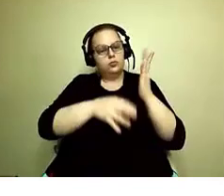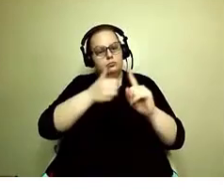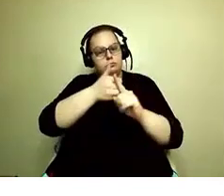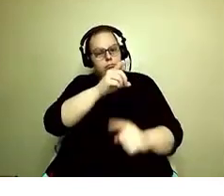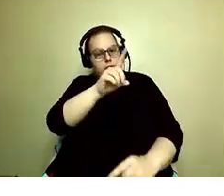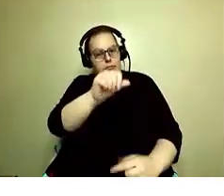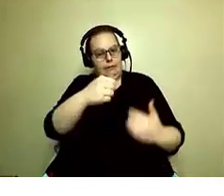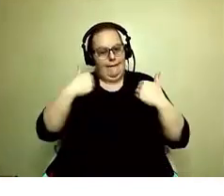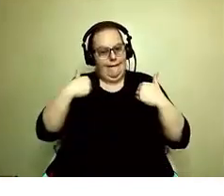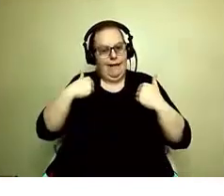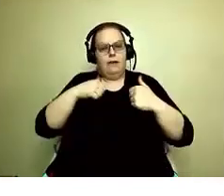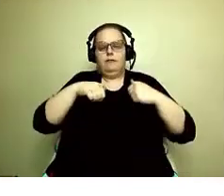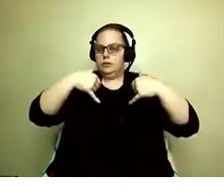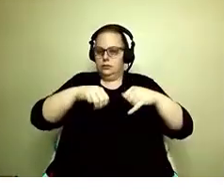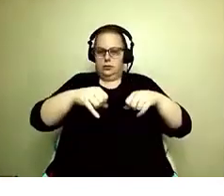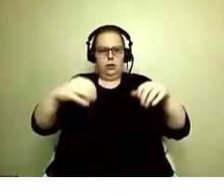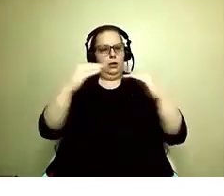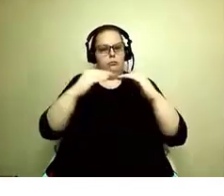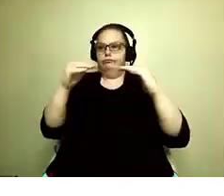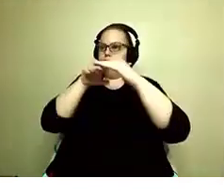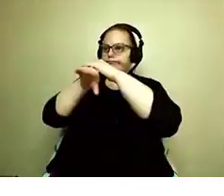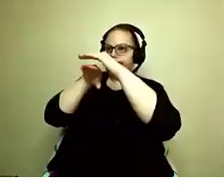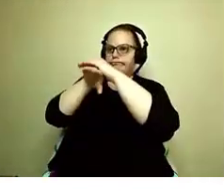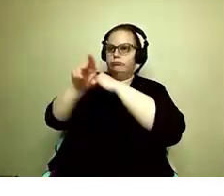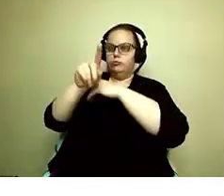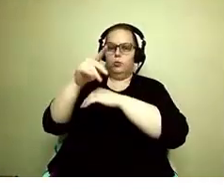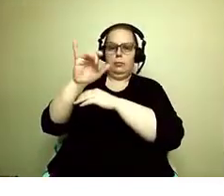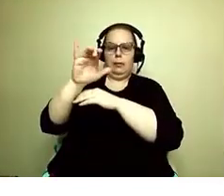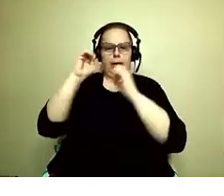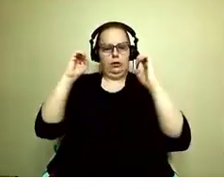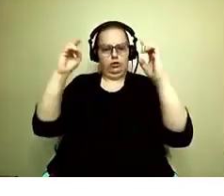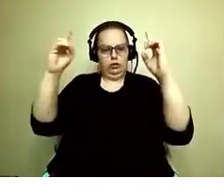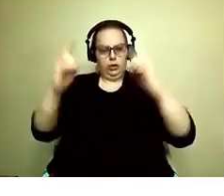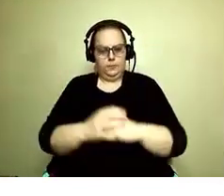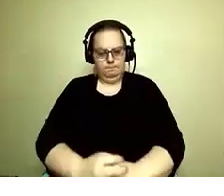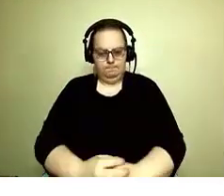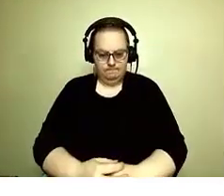access to public education. Next slide, please.